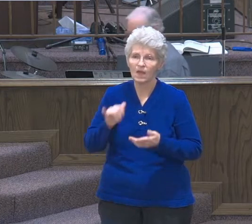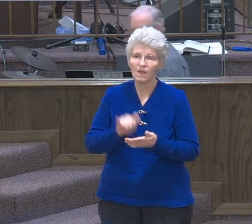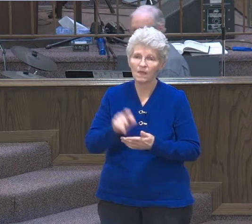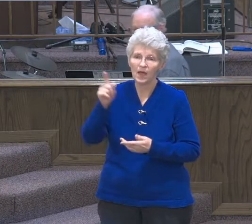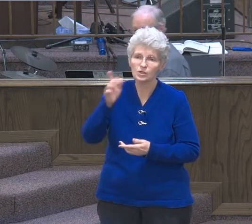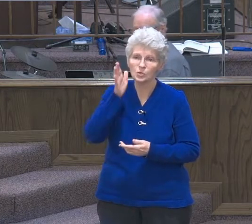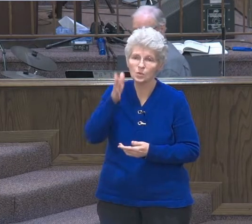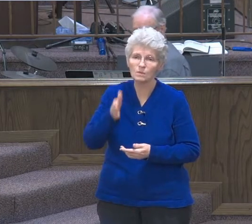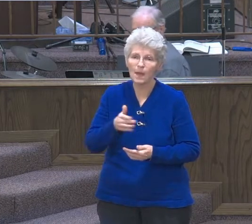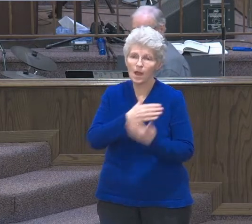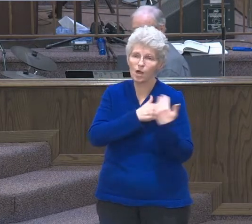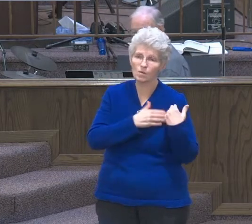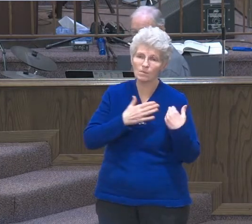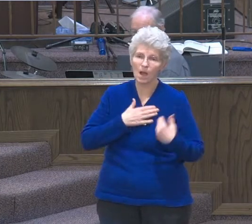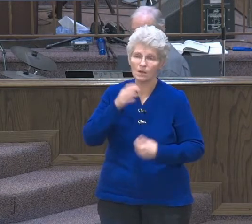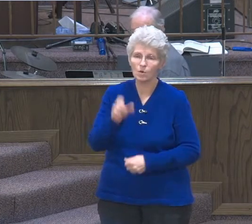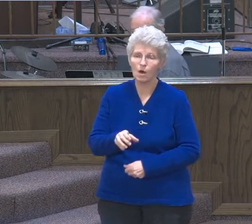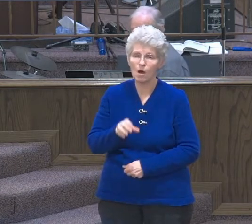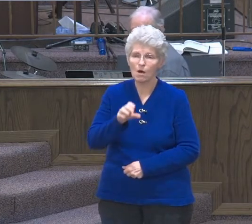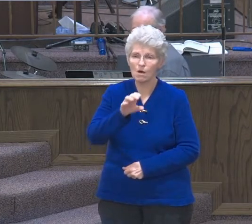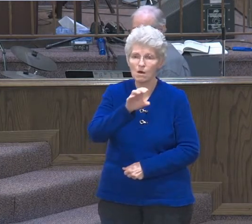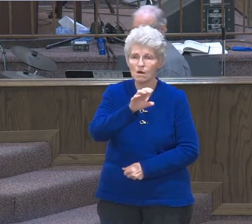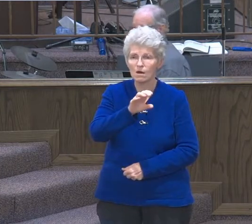place. That you would bear my